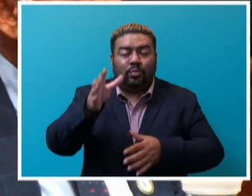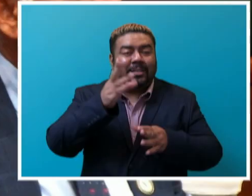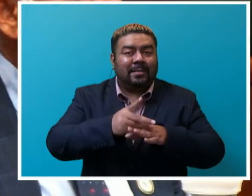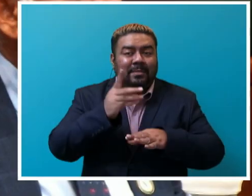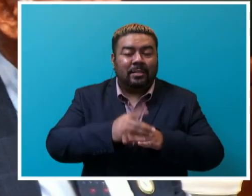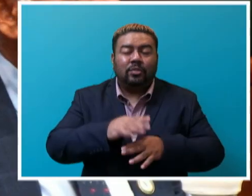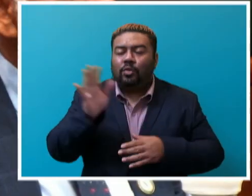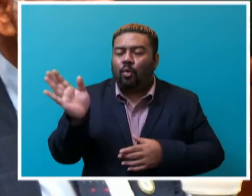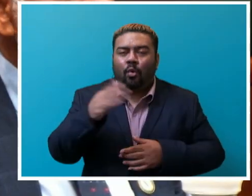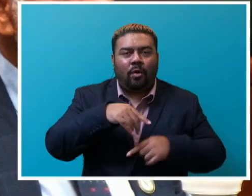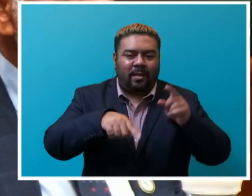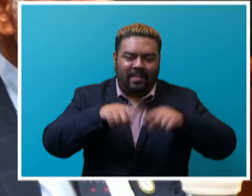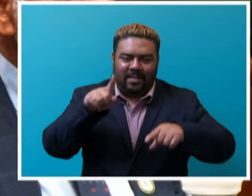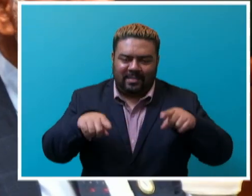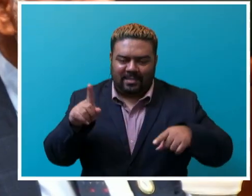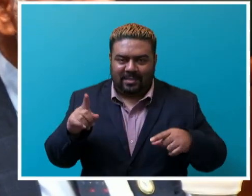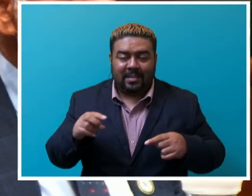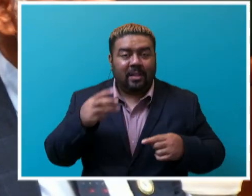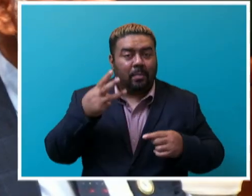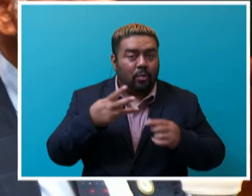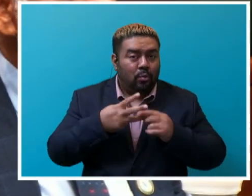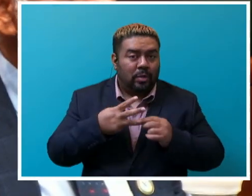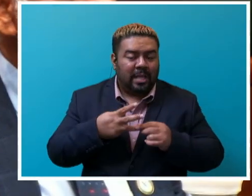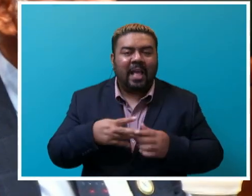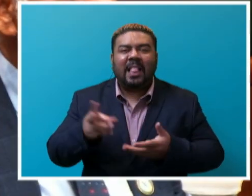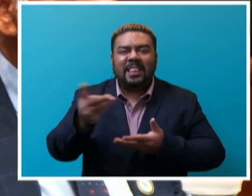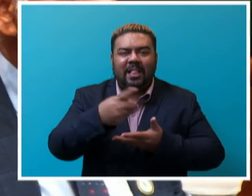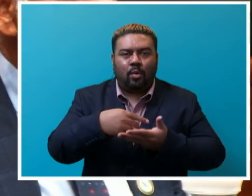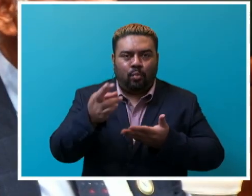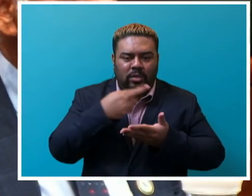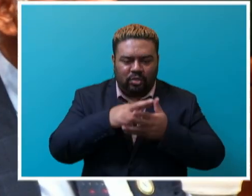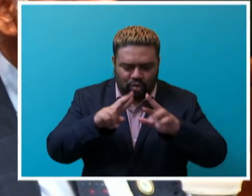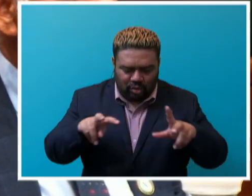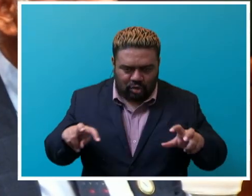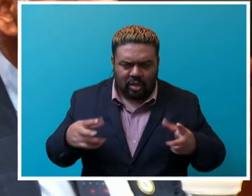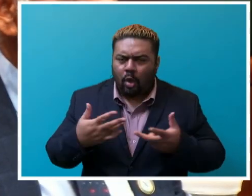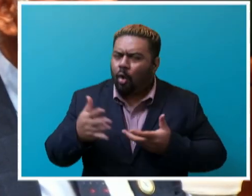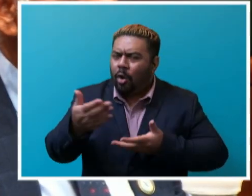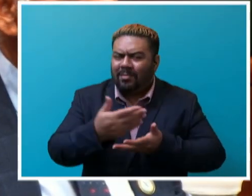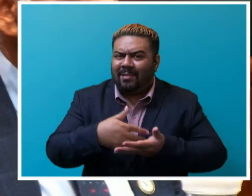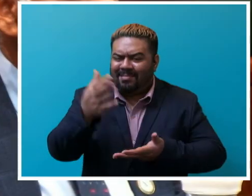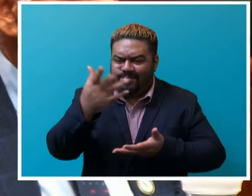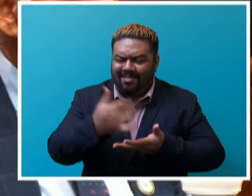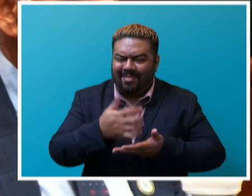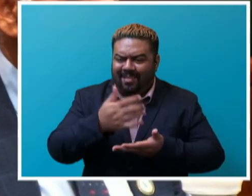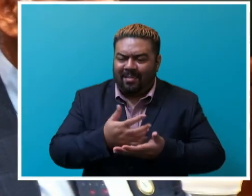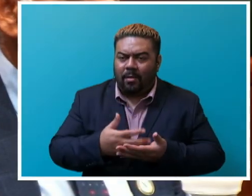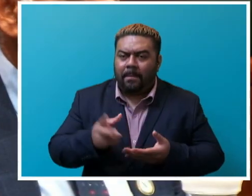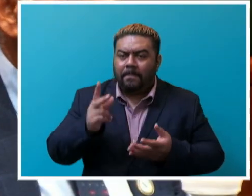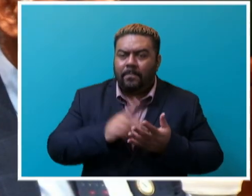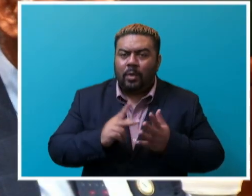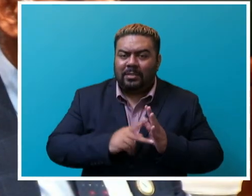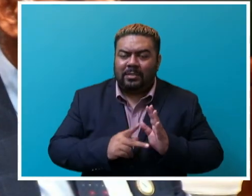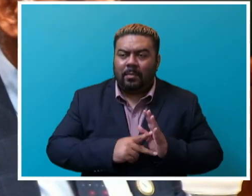all their diversity. Number three is data and research, collecting accurate data to guide policies and programs,